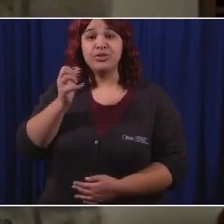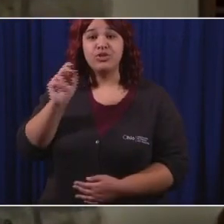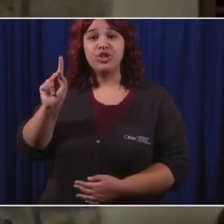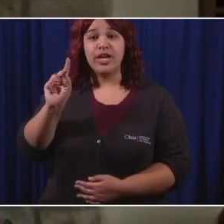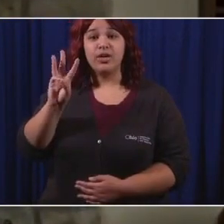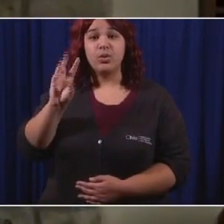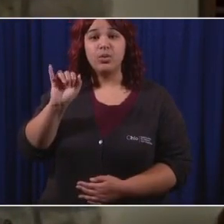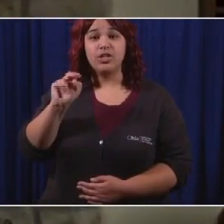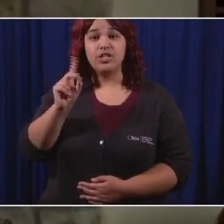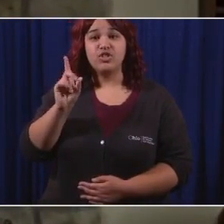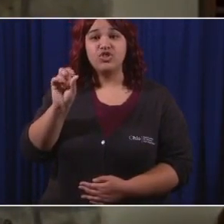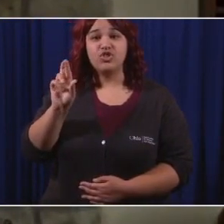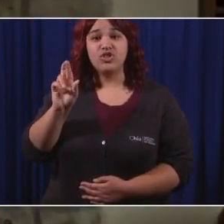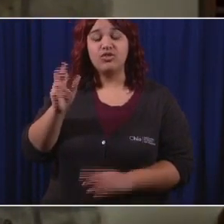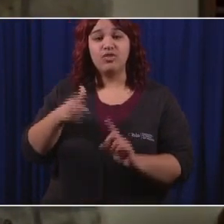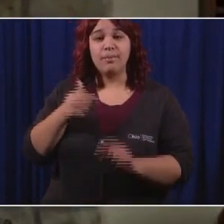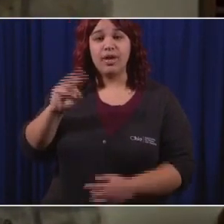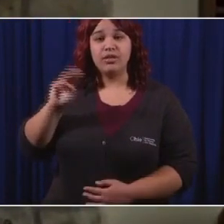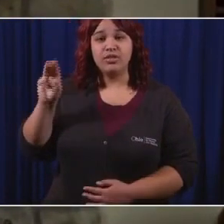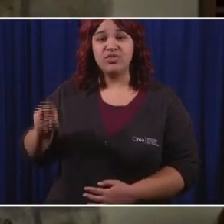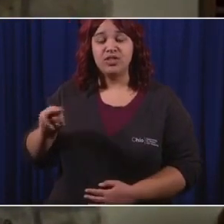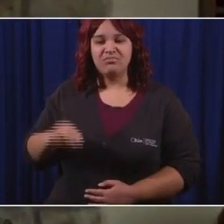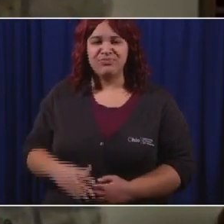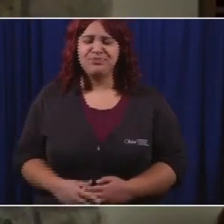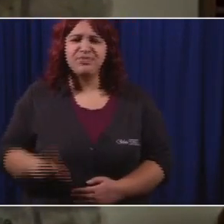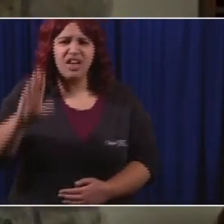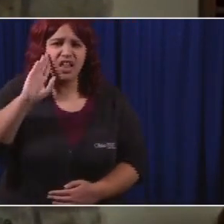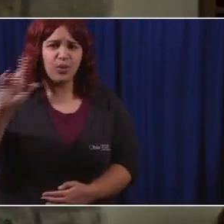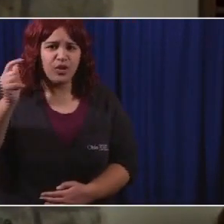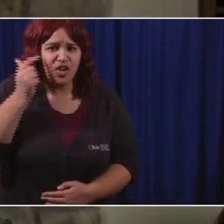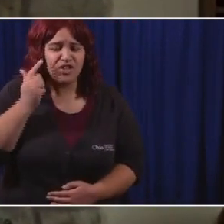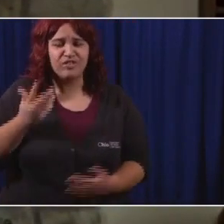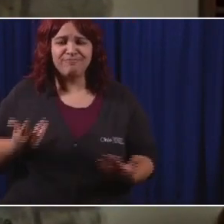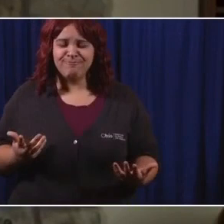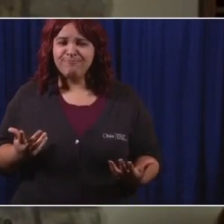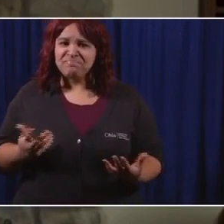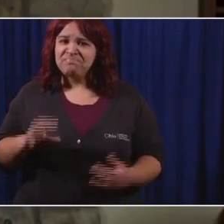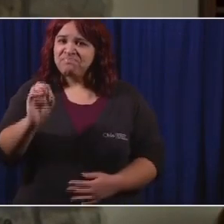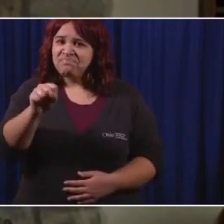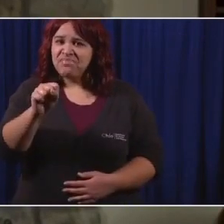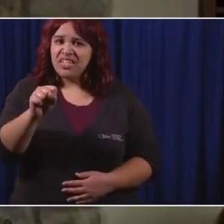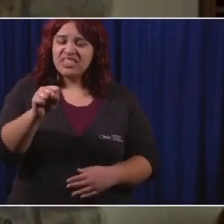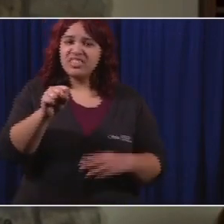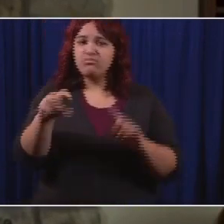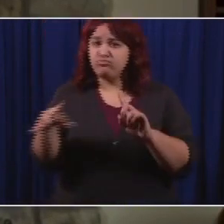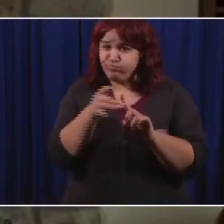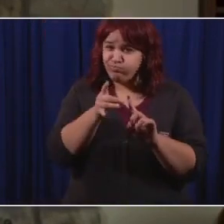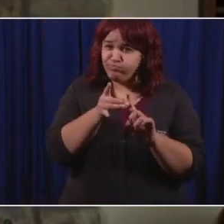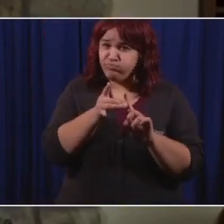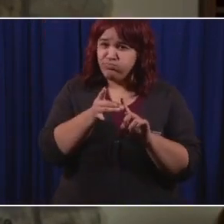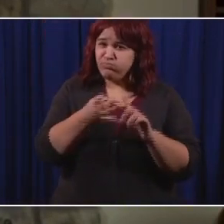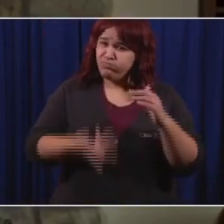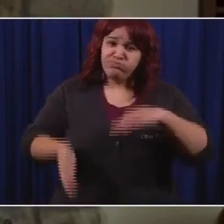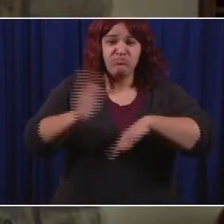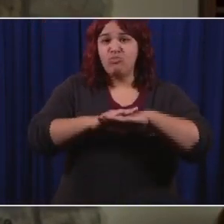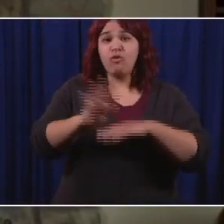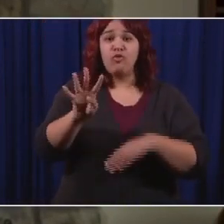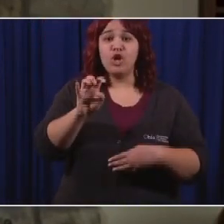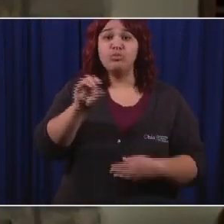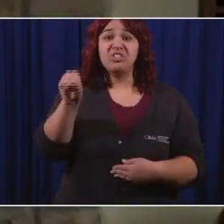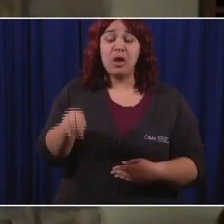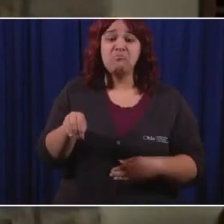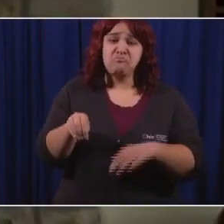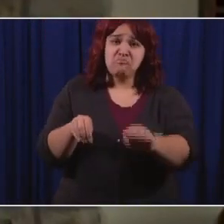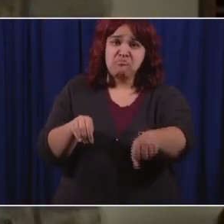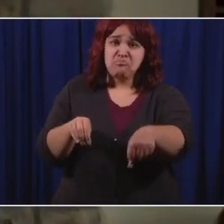Governor. Since it's clear that even though cases have increased 400%, there has been